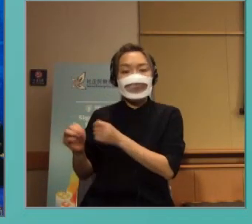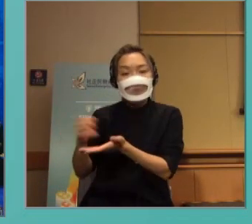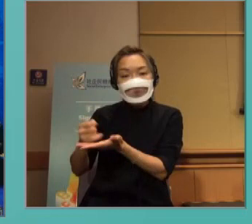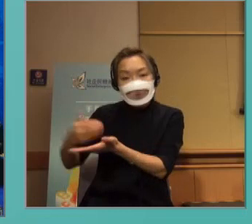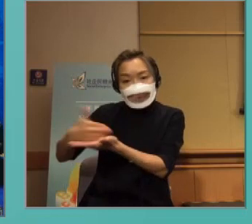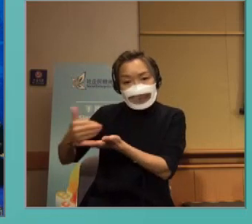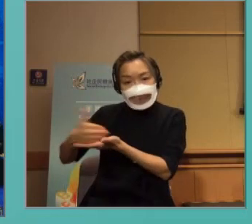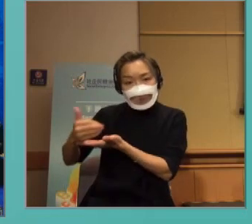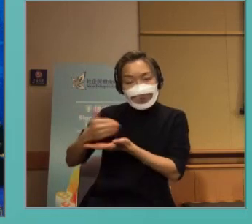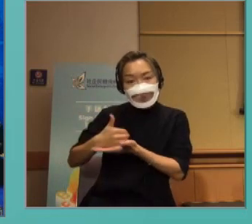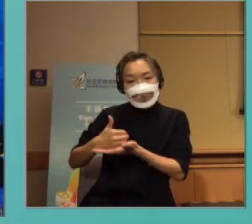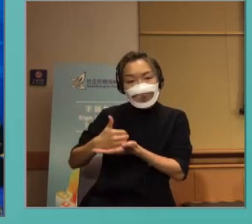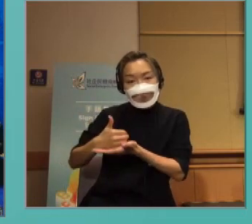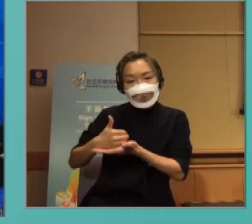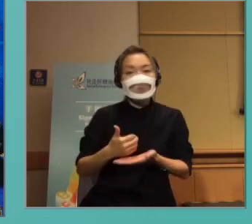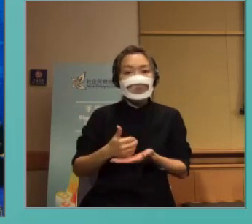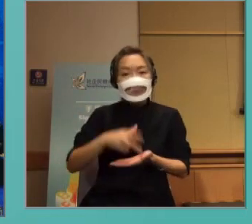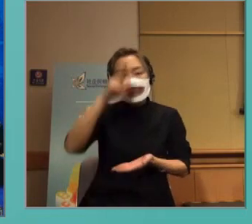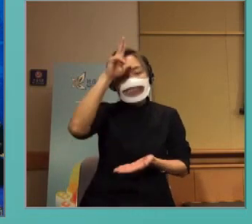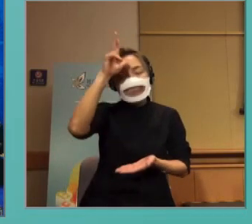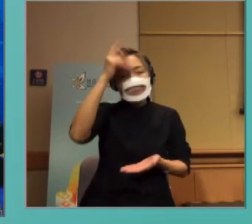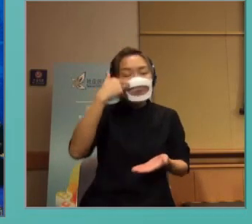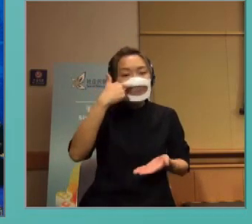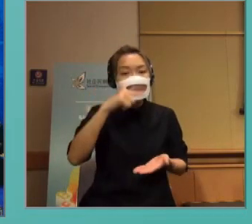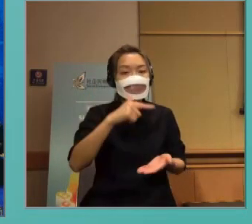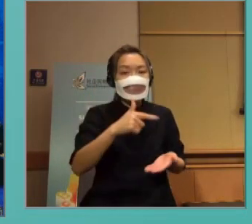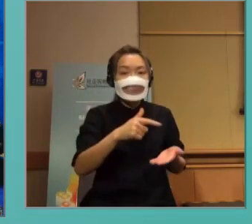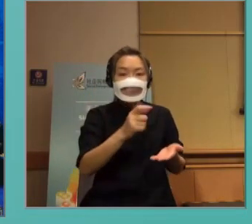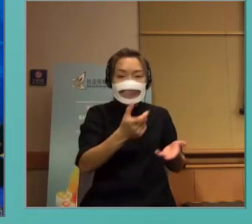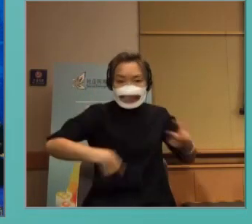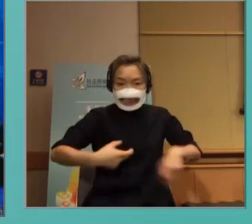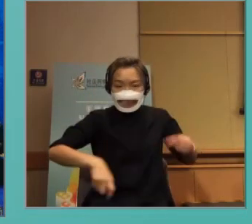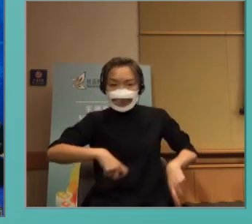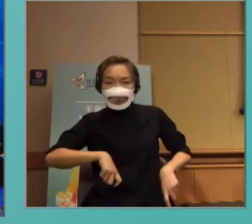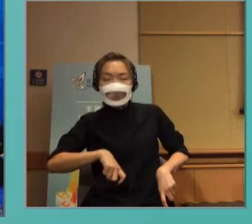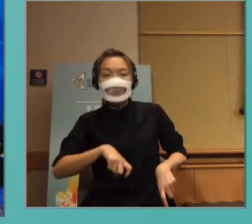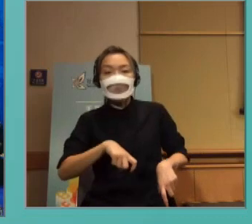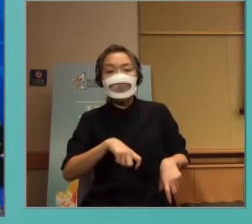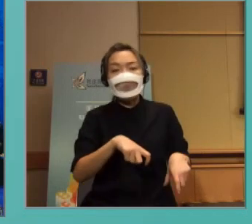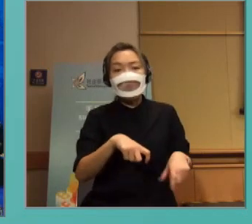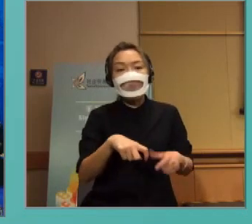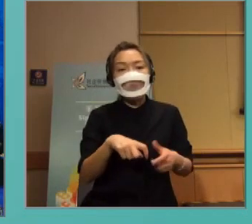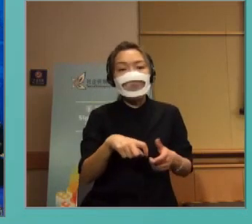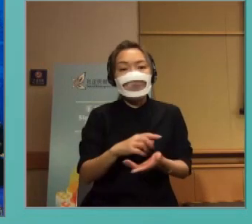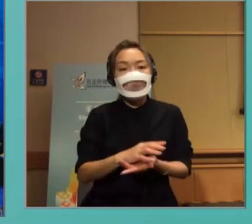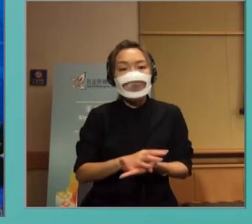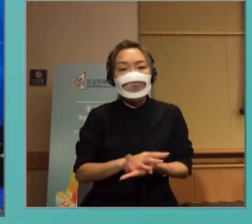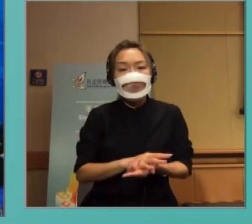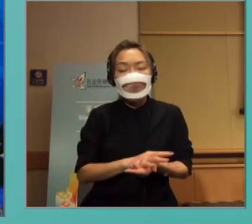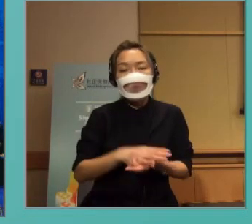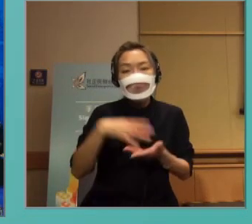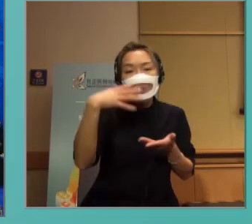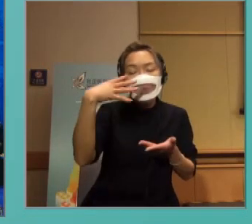governments, and that's also a reason why they have been embracing the crypto and building policies around it as